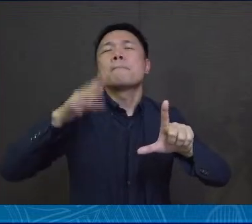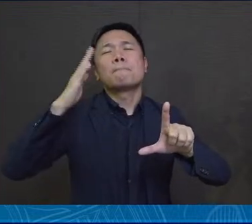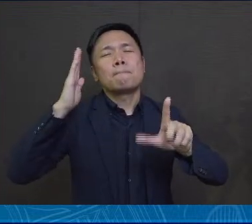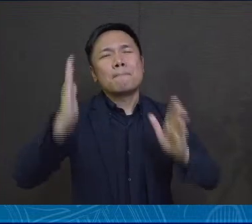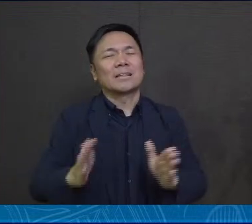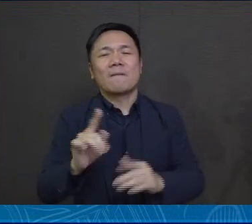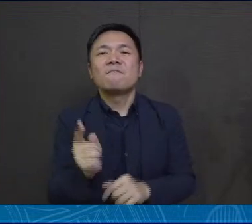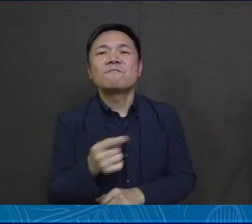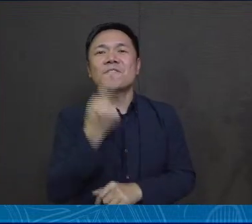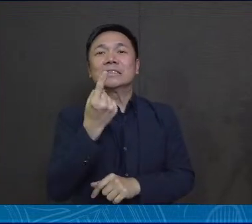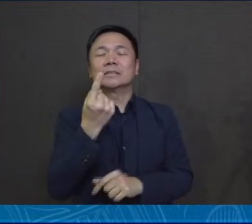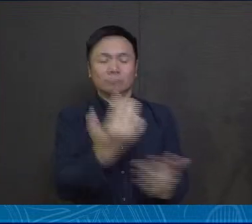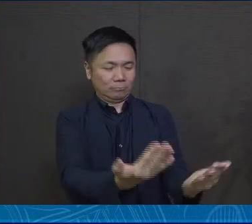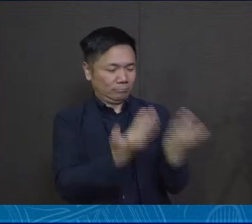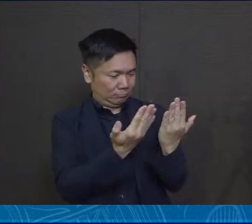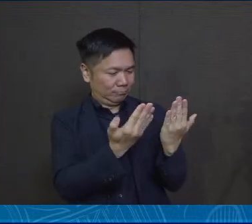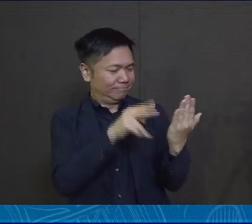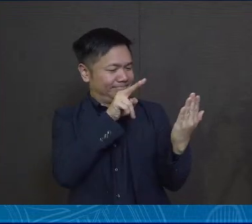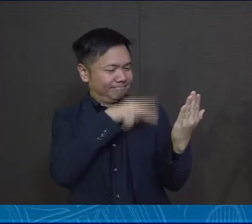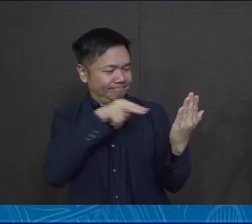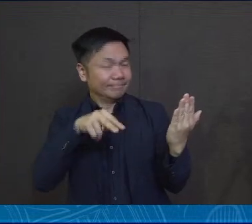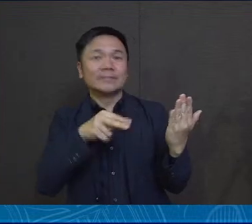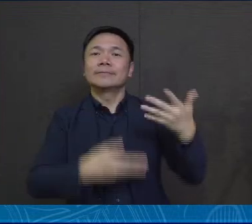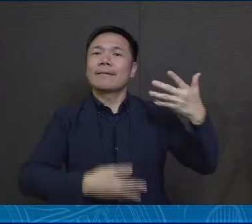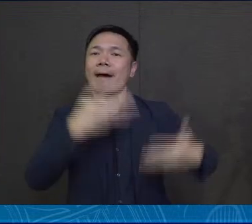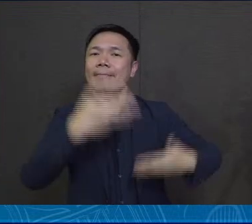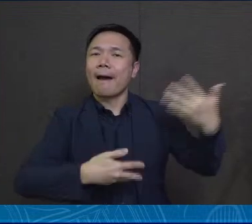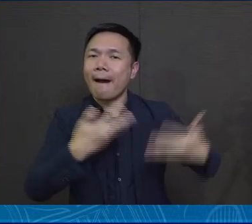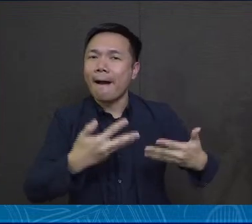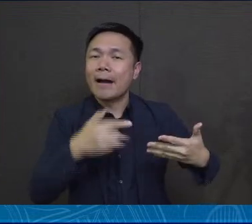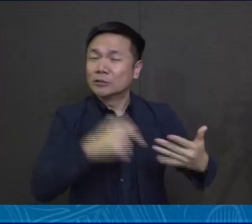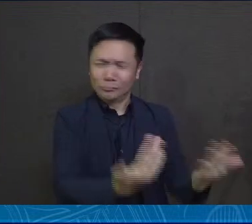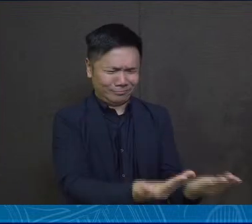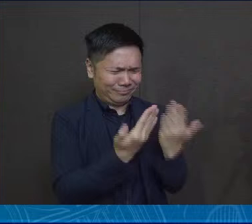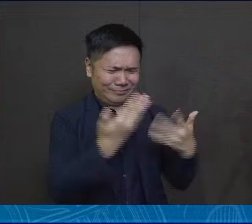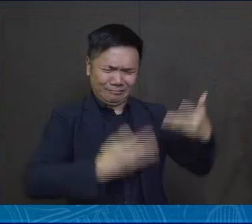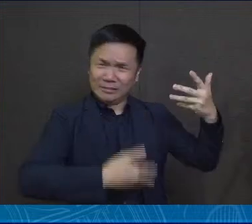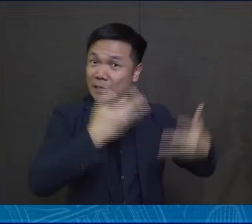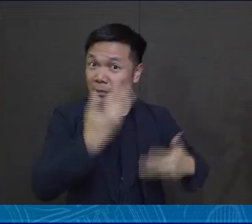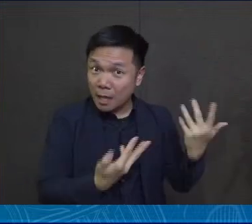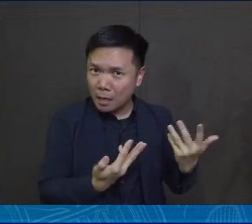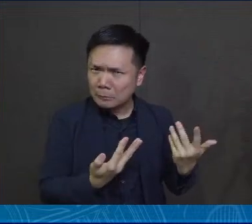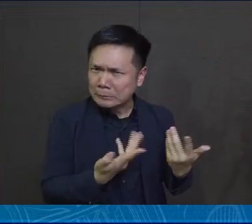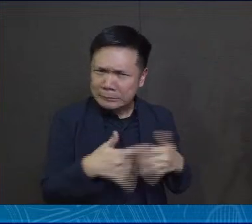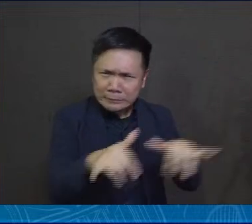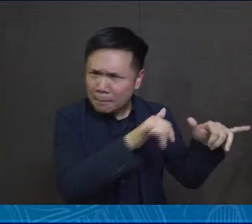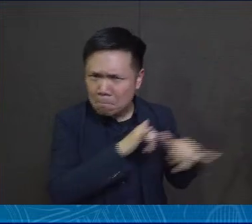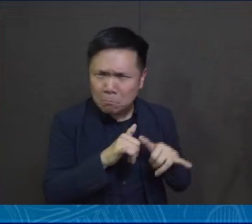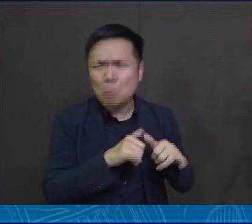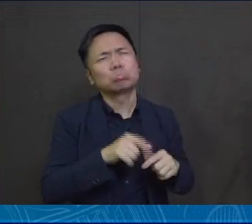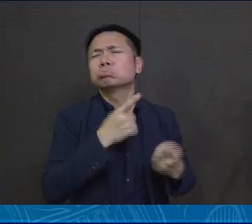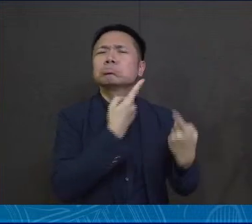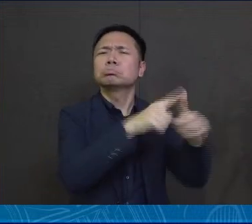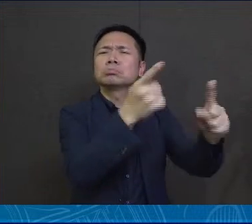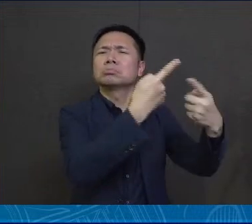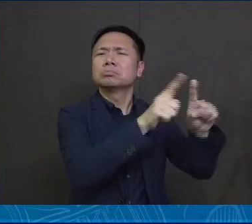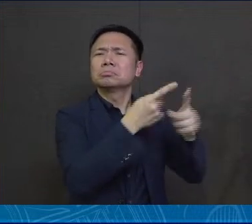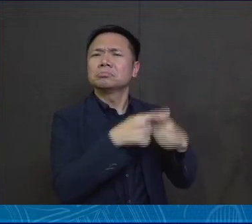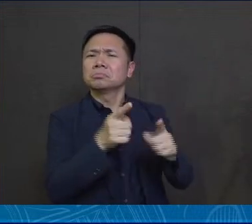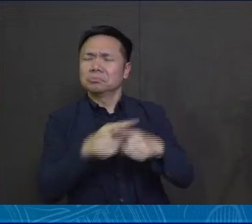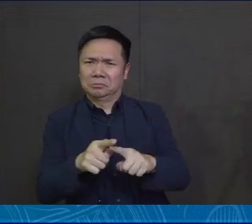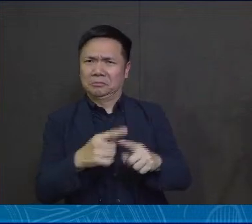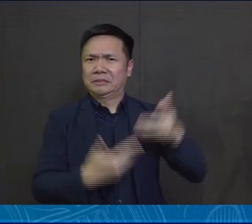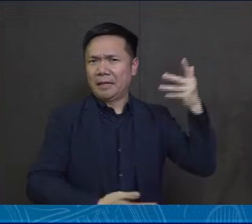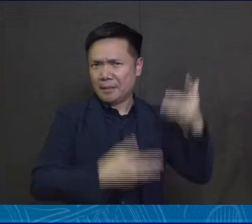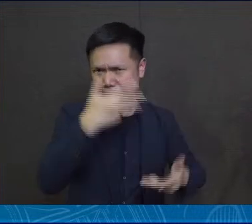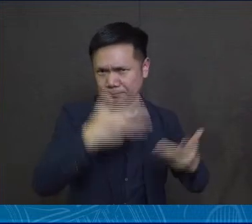if you will. And data in itself is a very broad term. It comes in various different forms. And I think just over